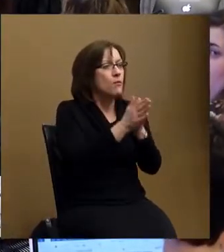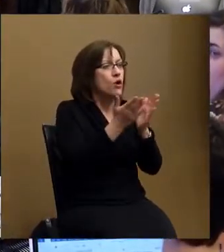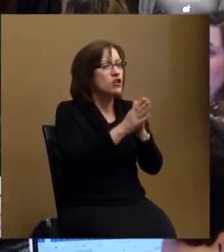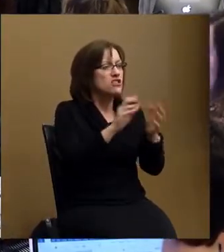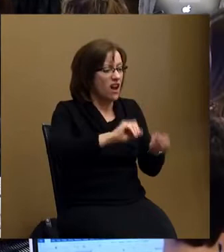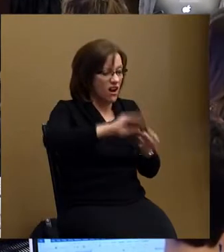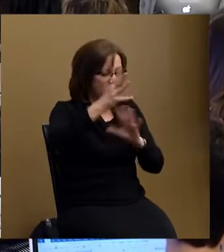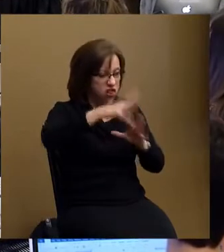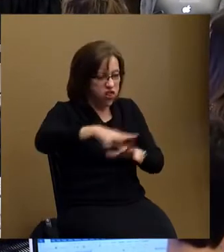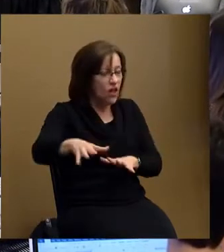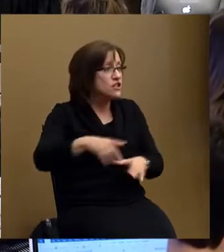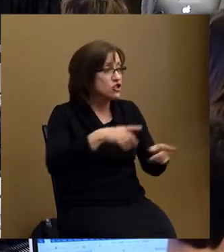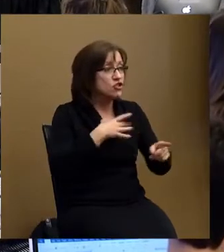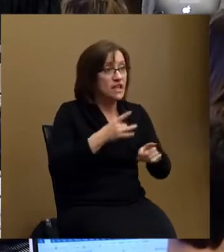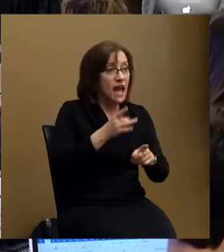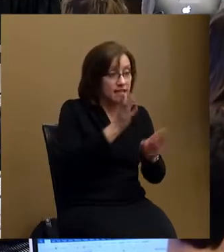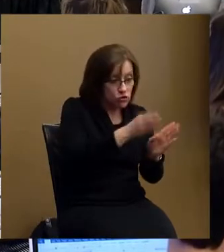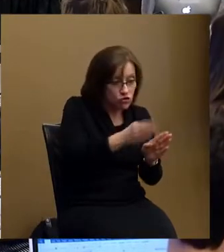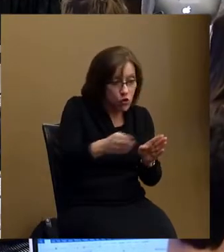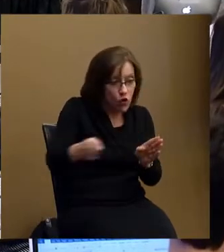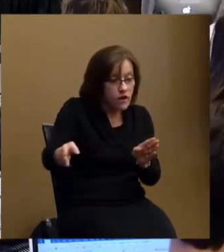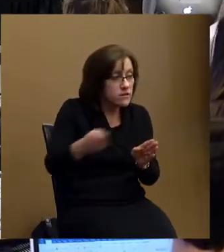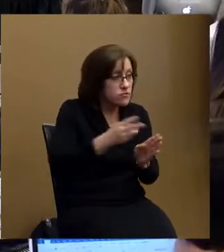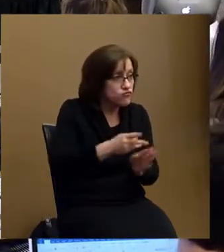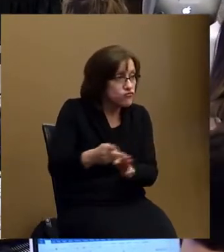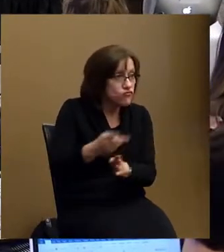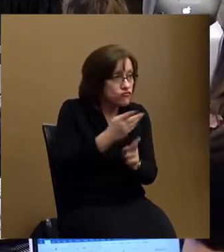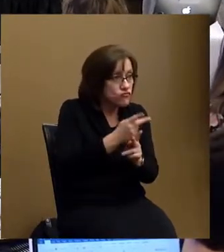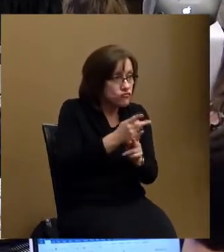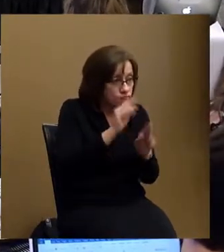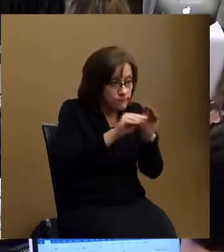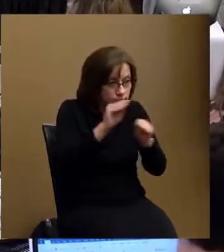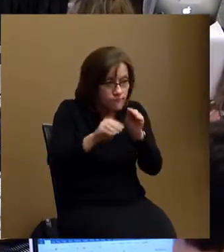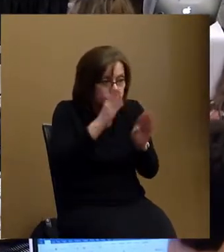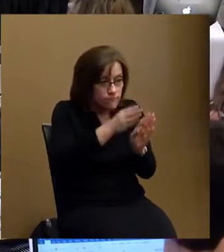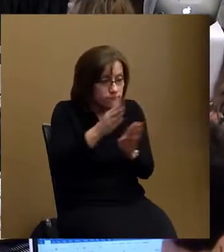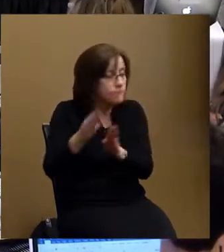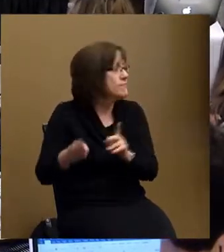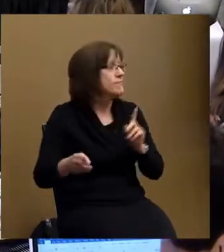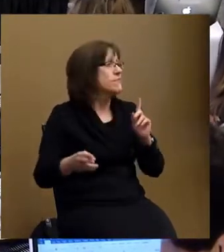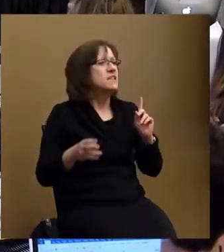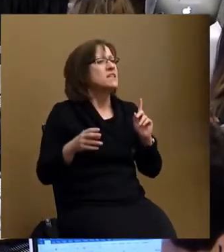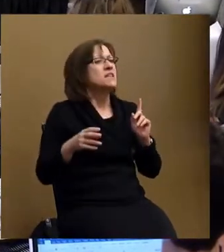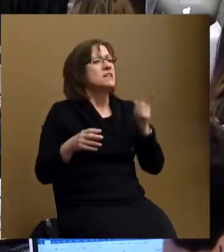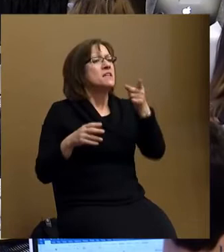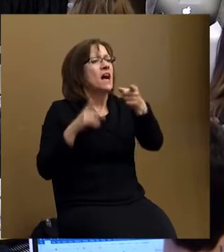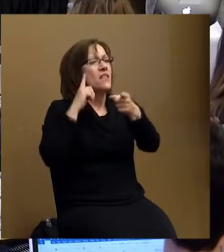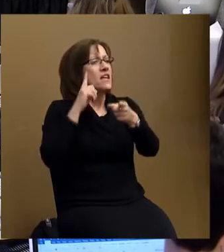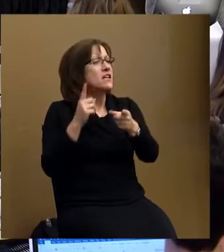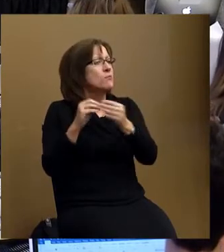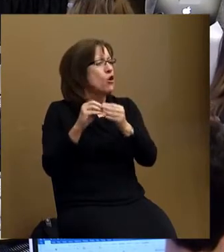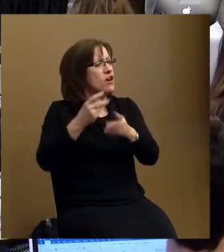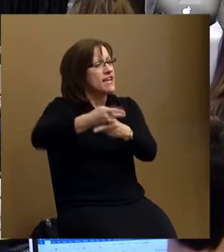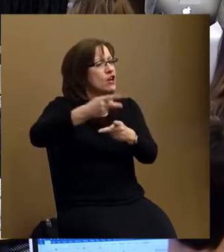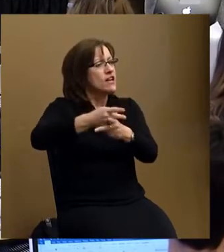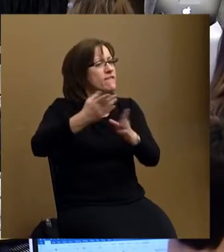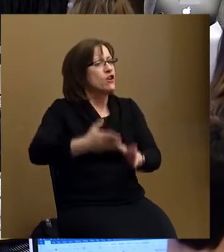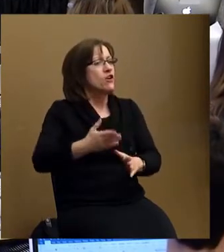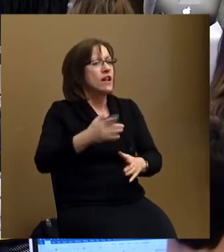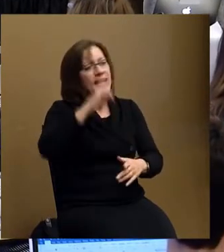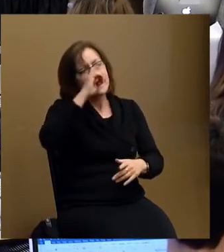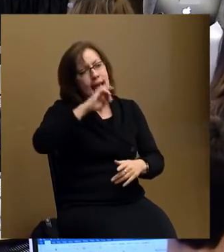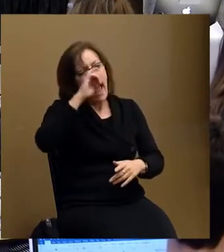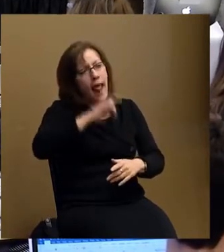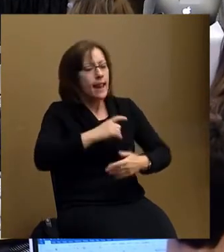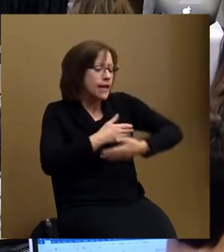things? I think she's more of a caregiver. Like, you know, maybe a dolly, if she could take care of a dolly, maybe.